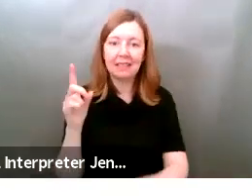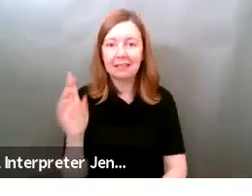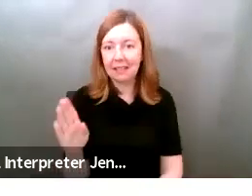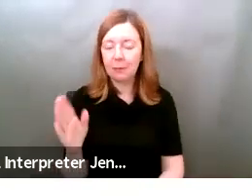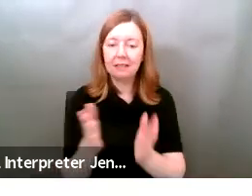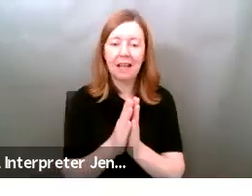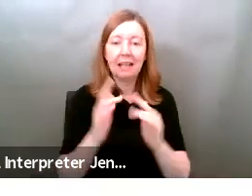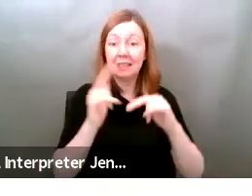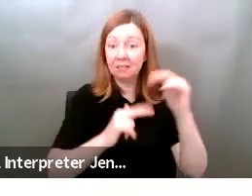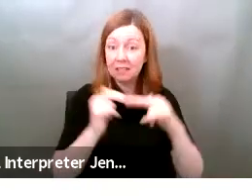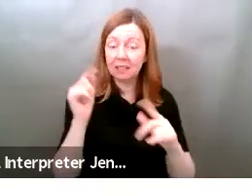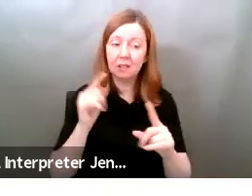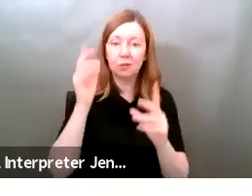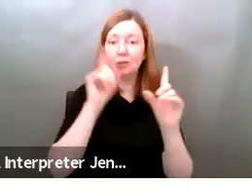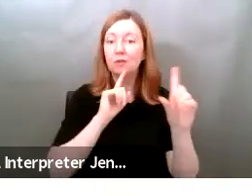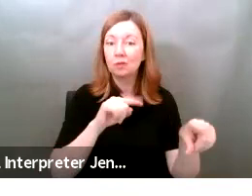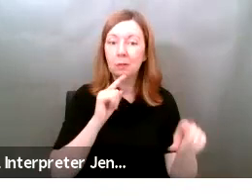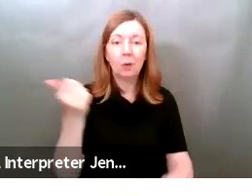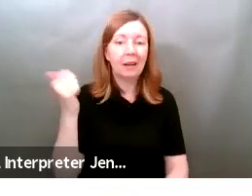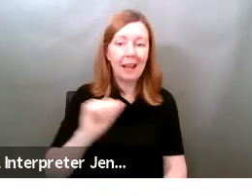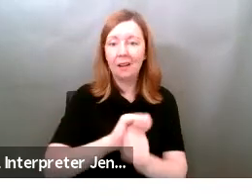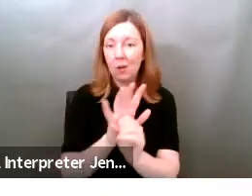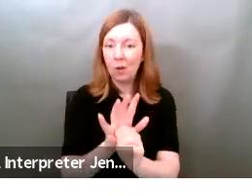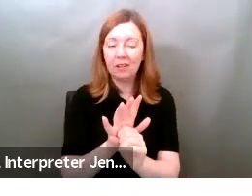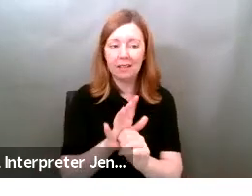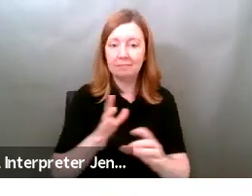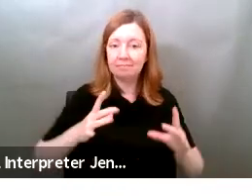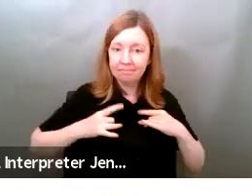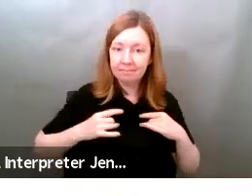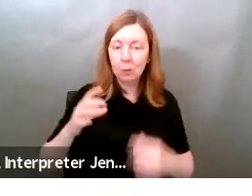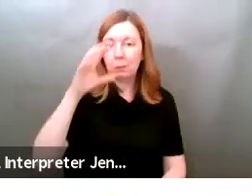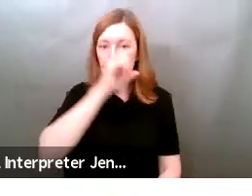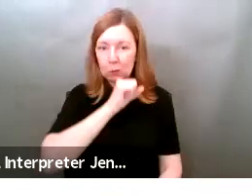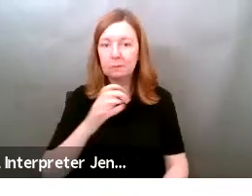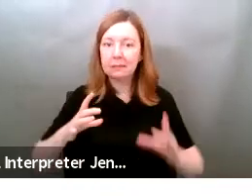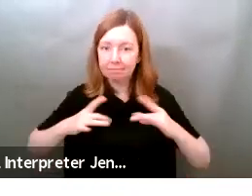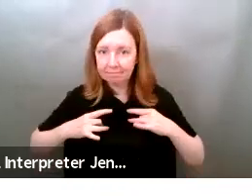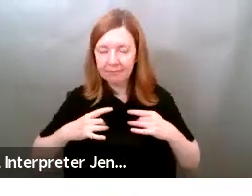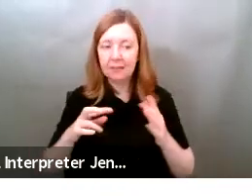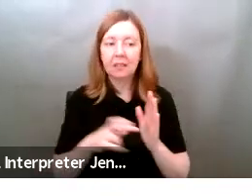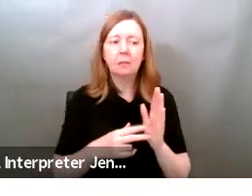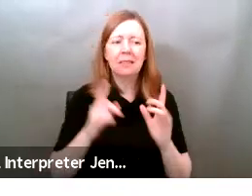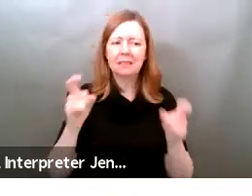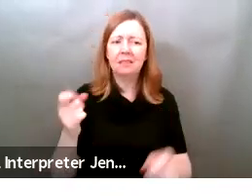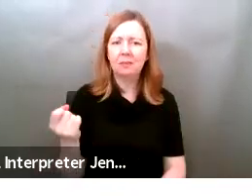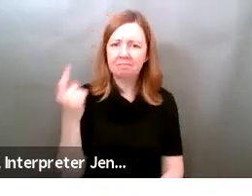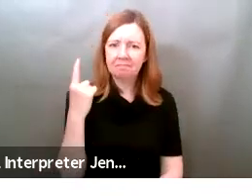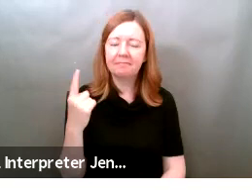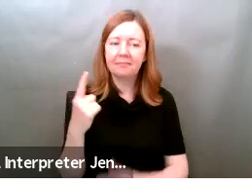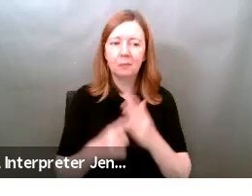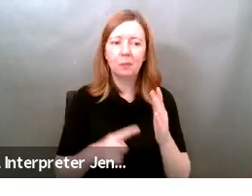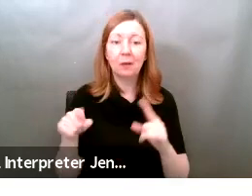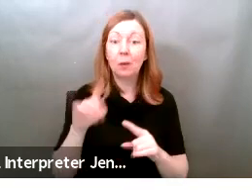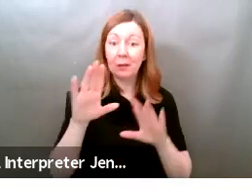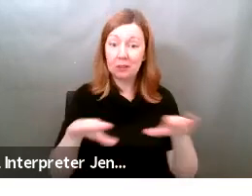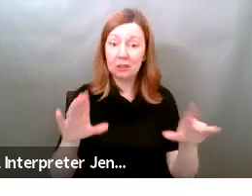asking facilities to report any COVID cases or presumed cases. So this is just to give you a sense of kind of when your